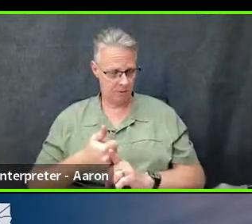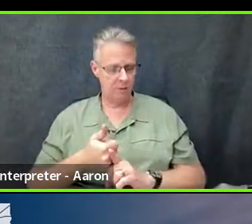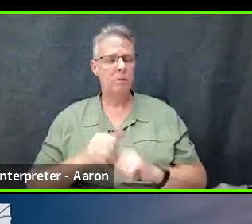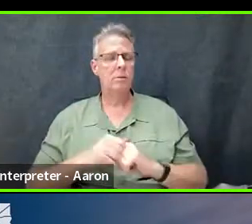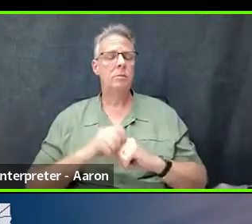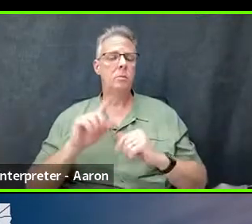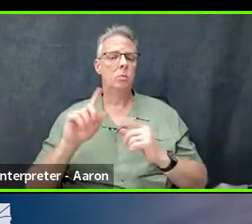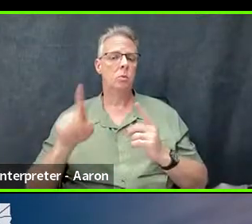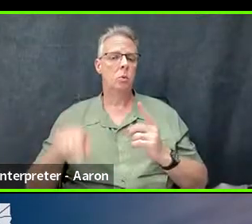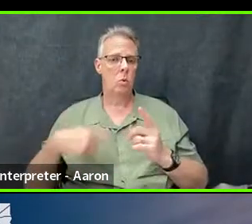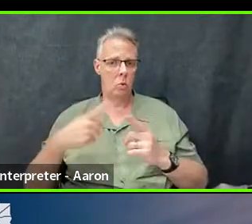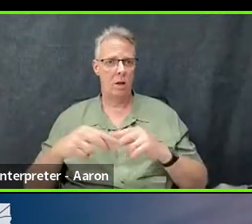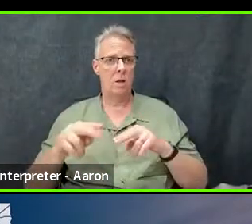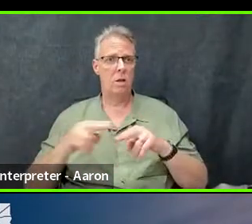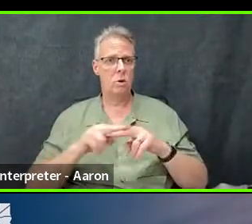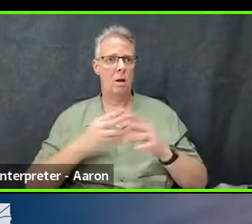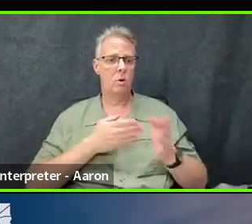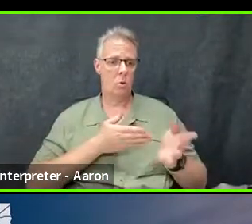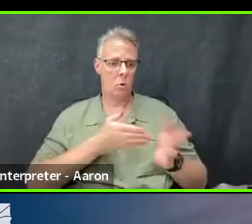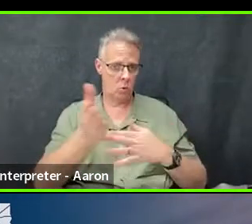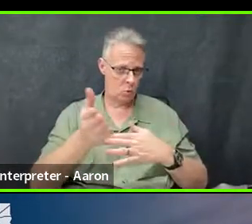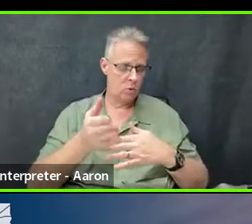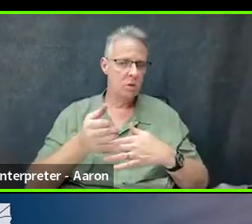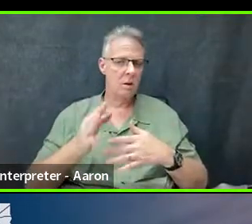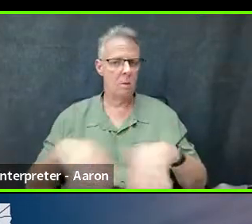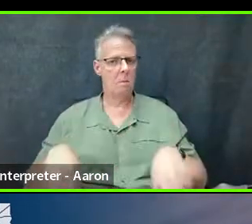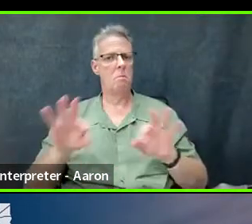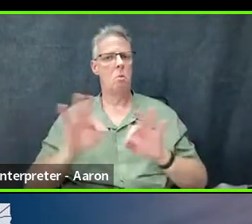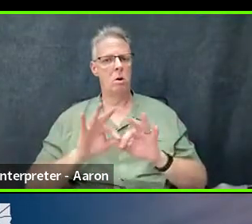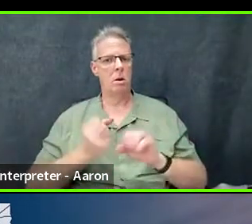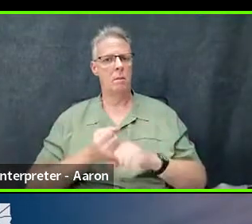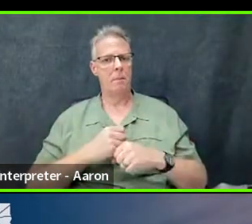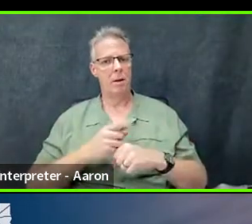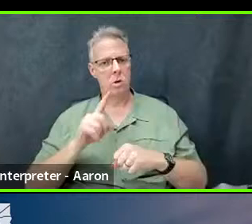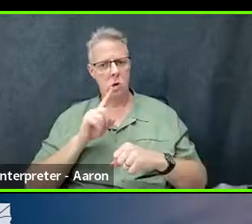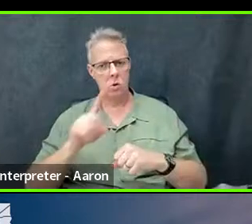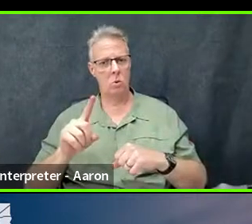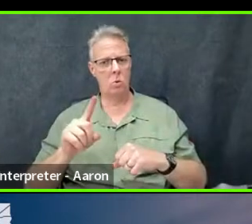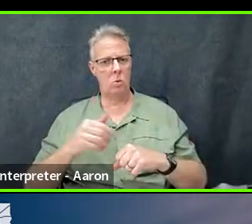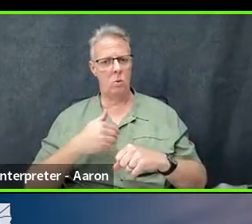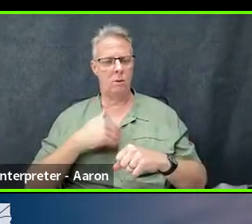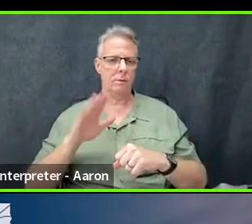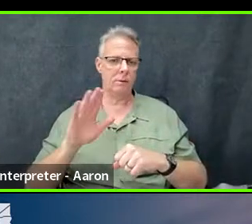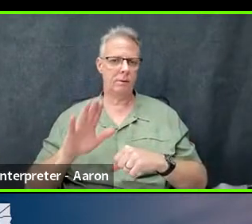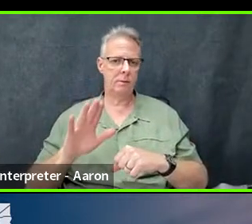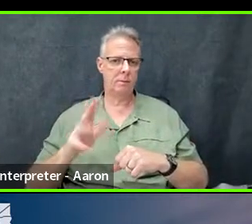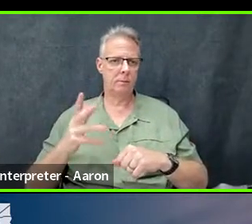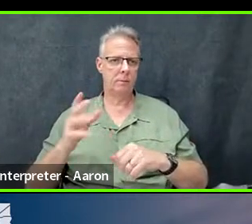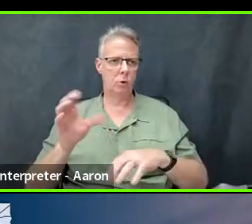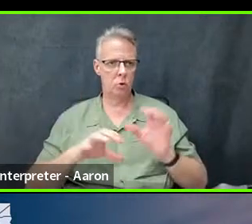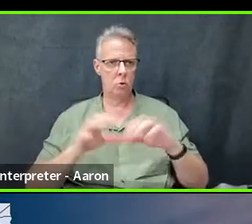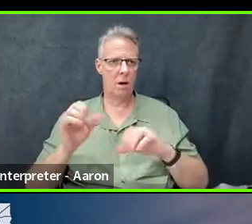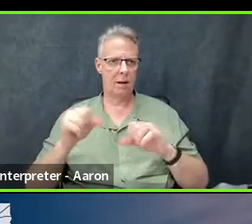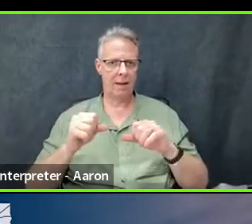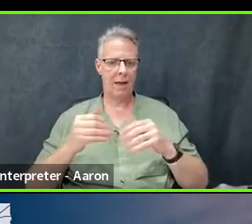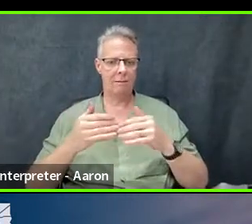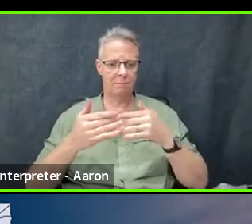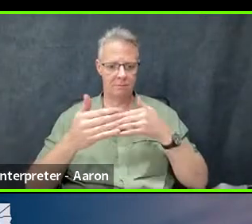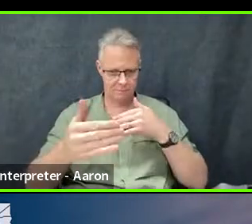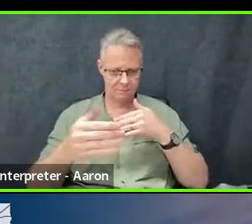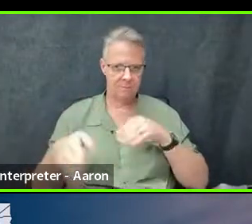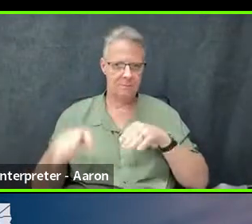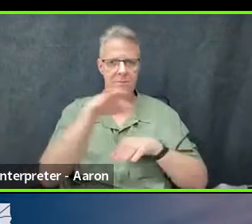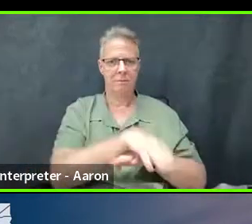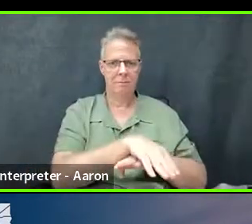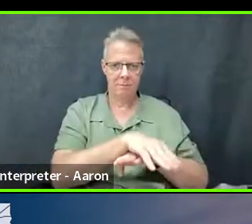when light rail comes through, it's important to have a length of construction to be able to work on that's